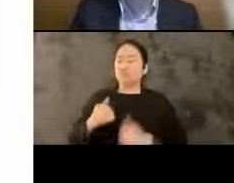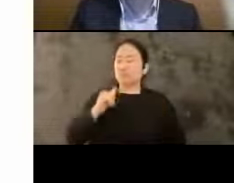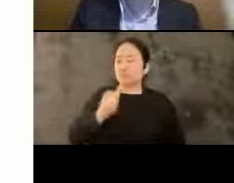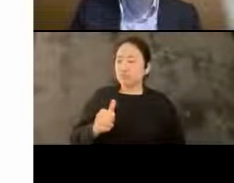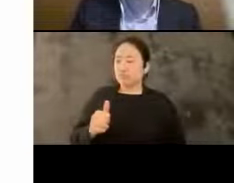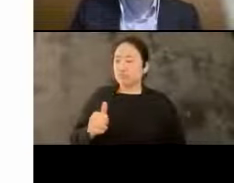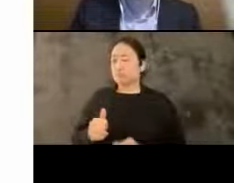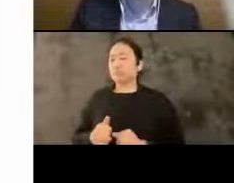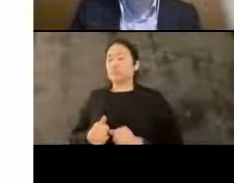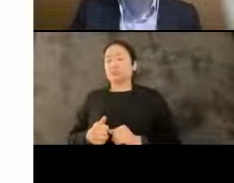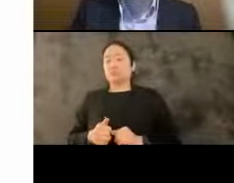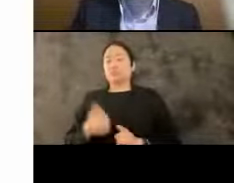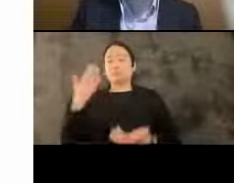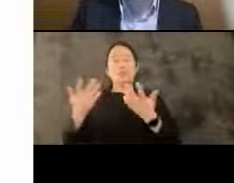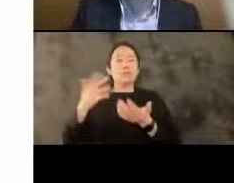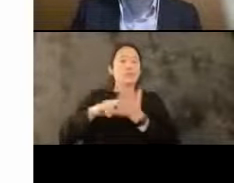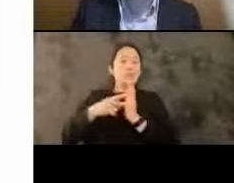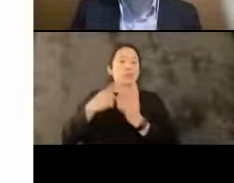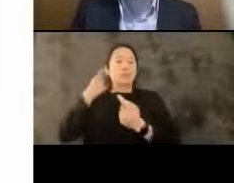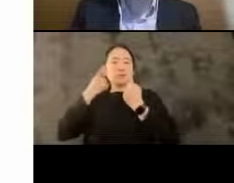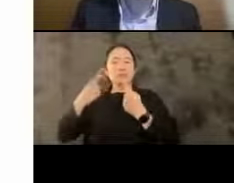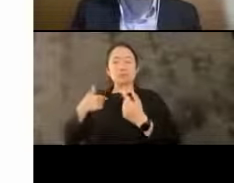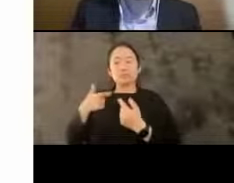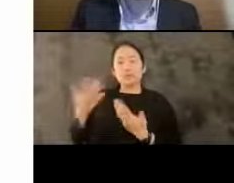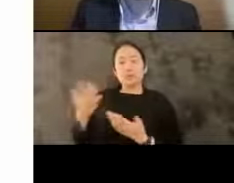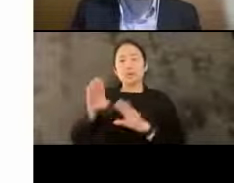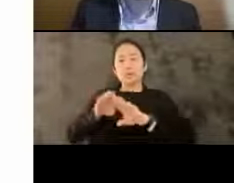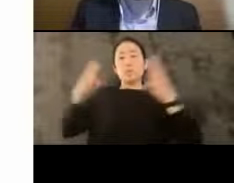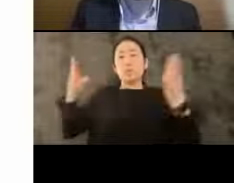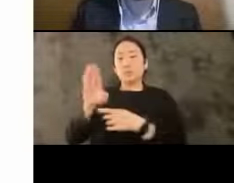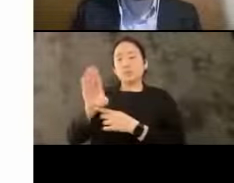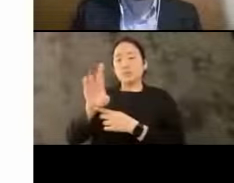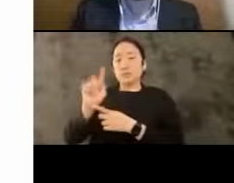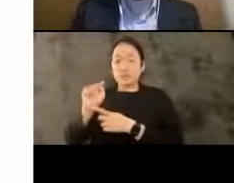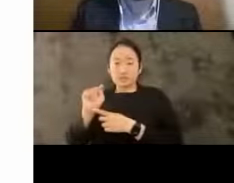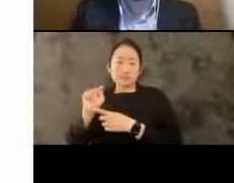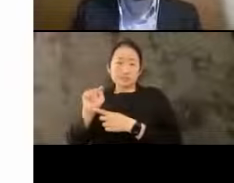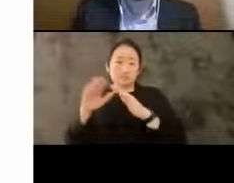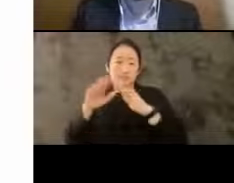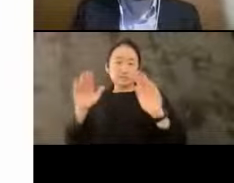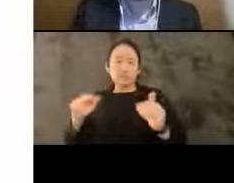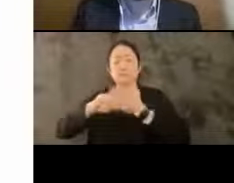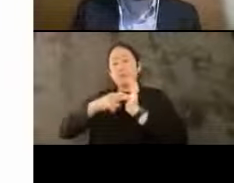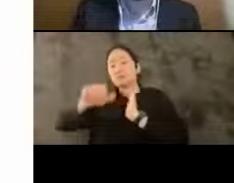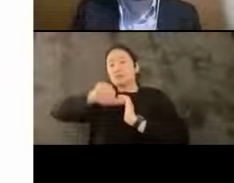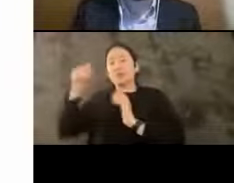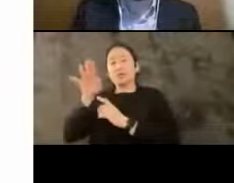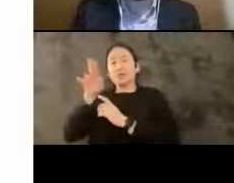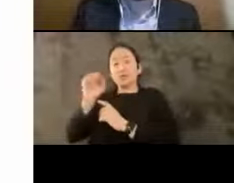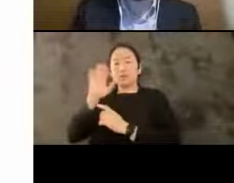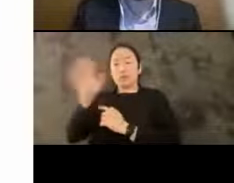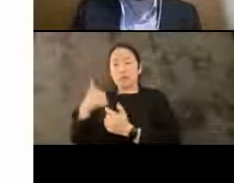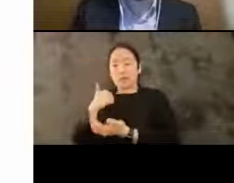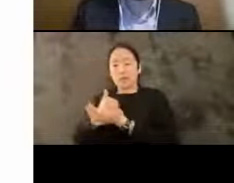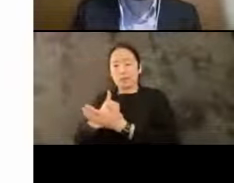something called an open BRT system, where like every other bus would serve those options. So